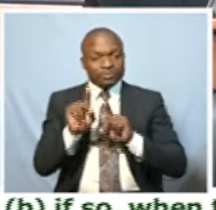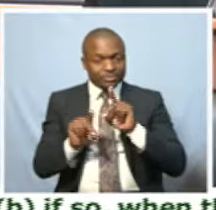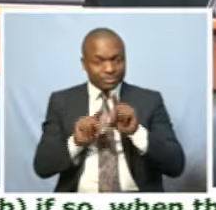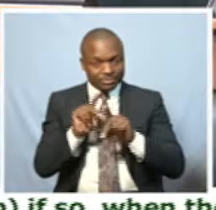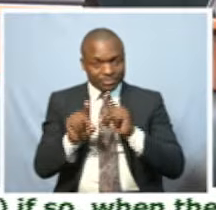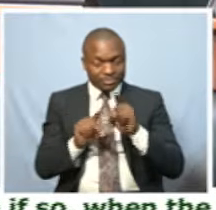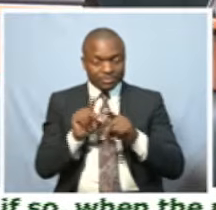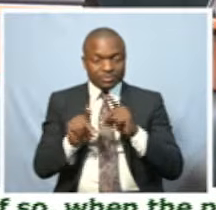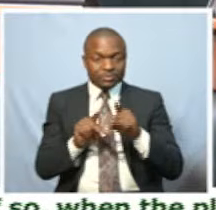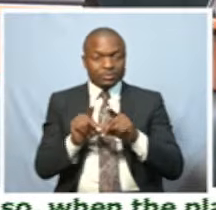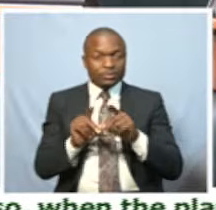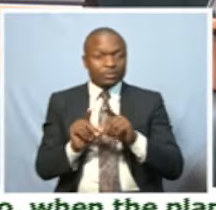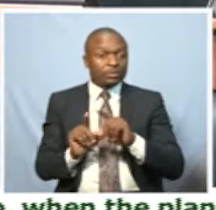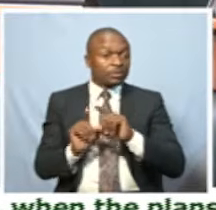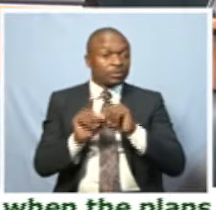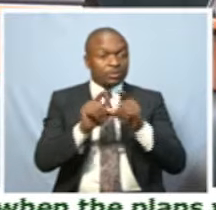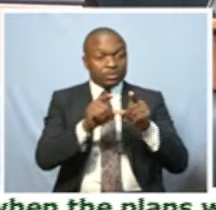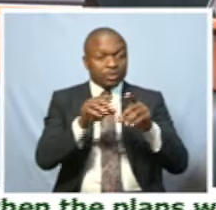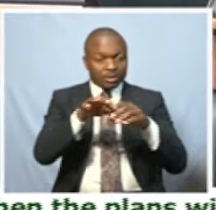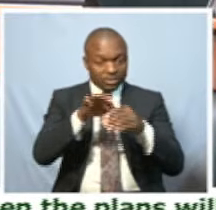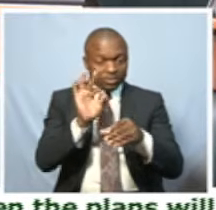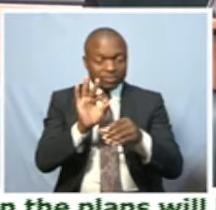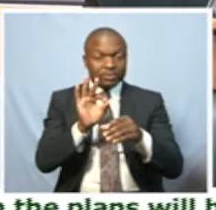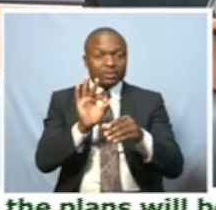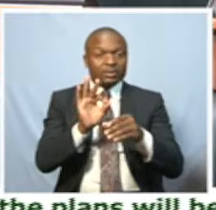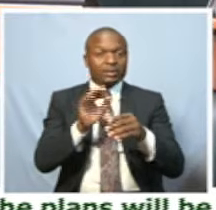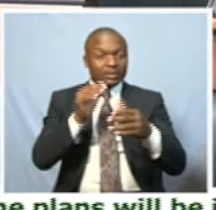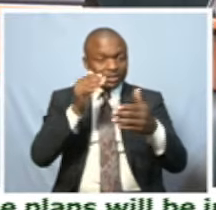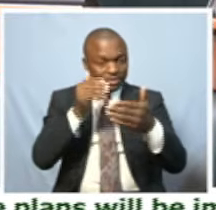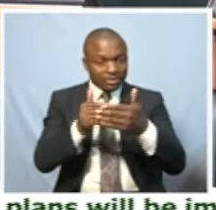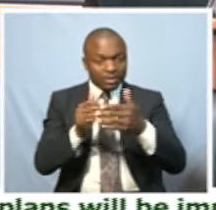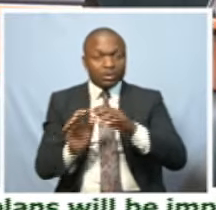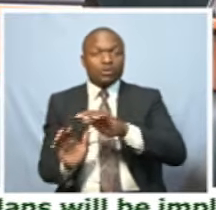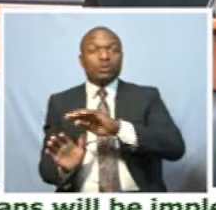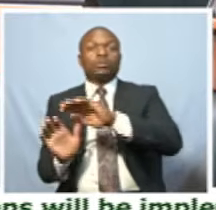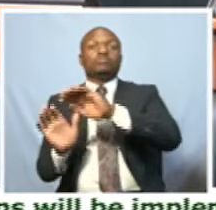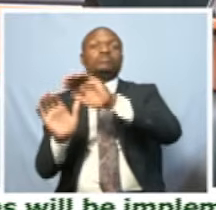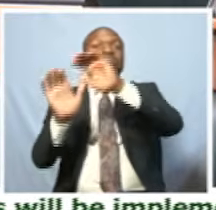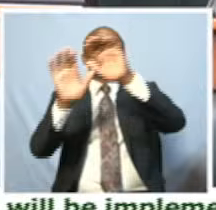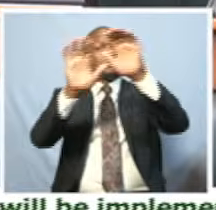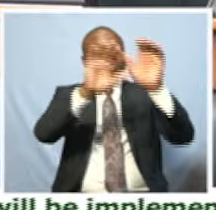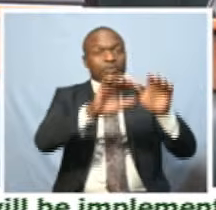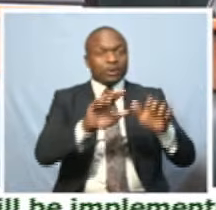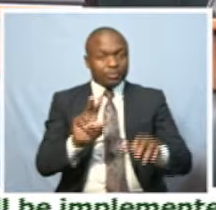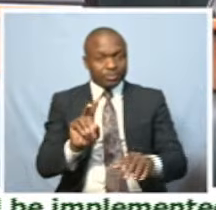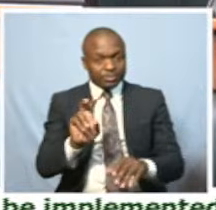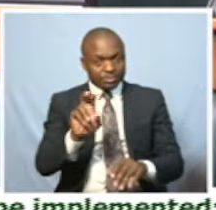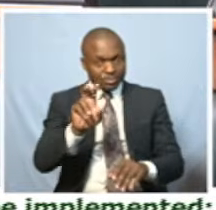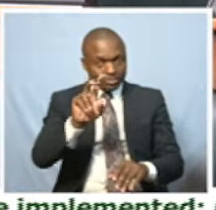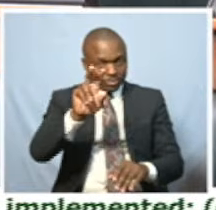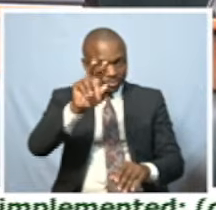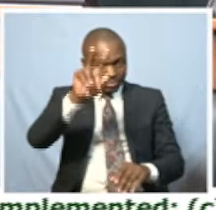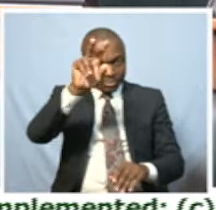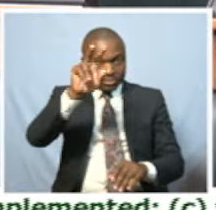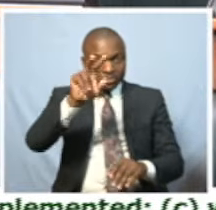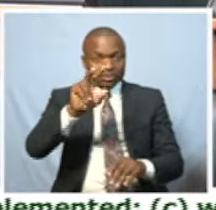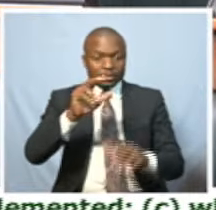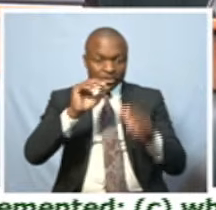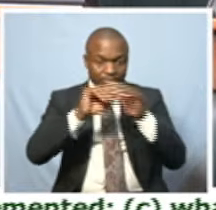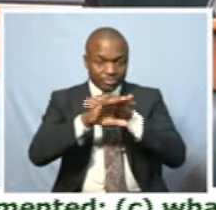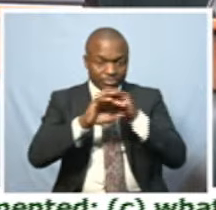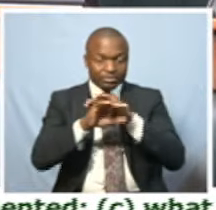still have to go and find the nearest mountain where to climb and access the network.